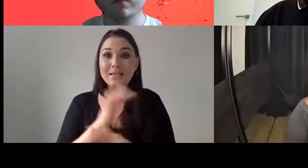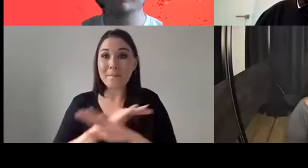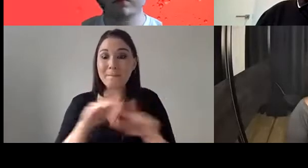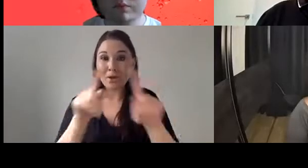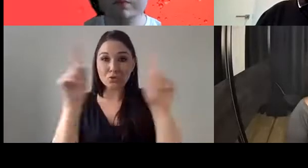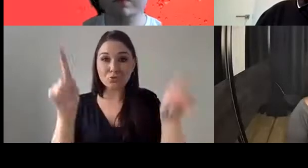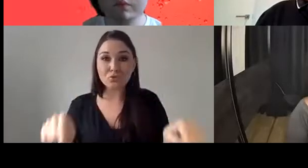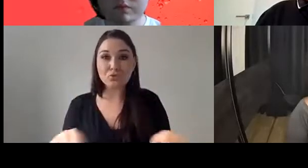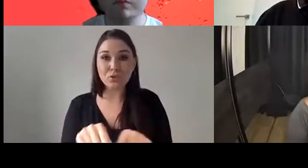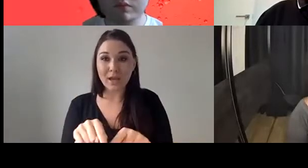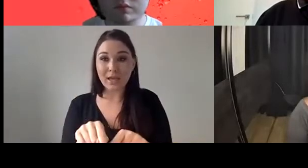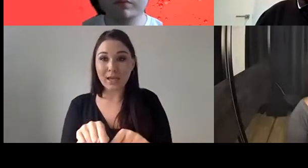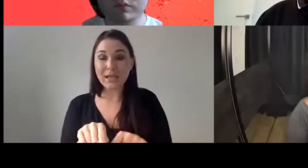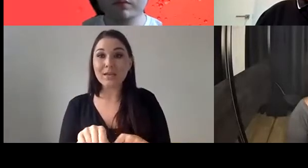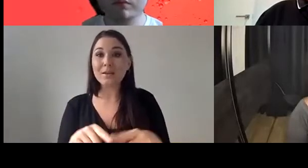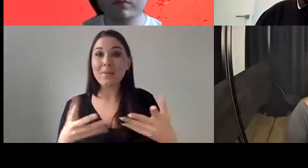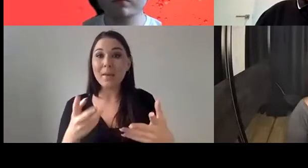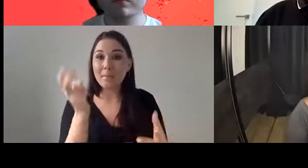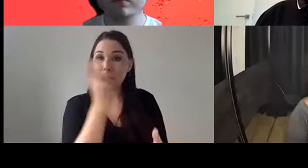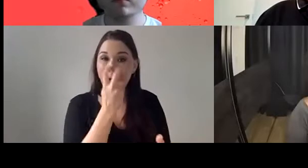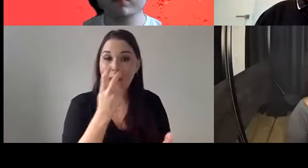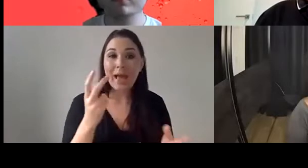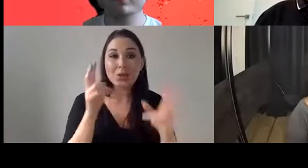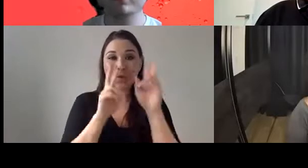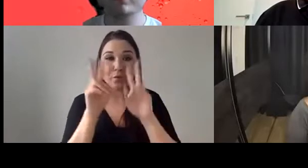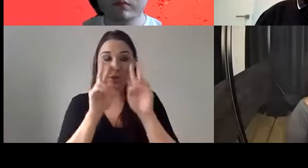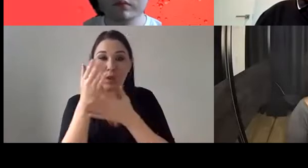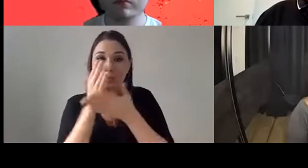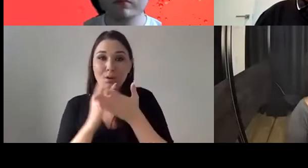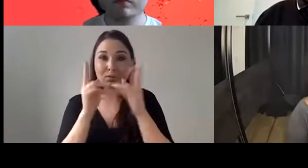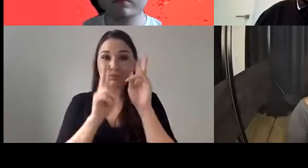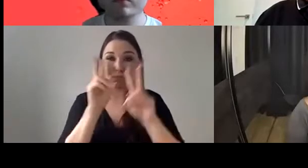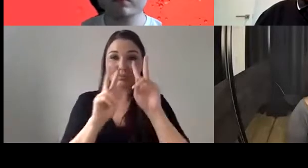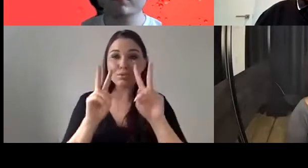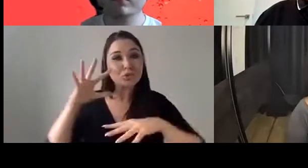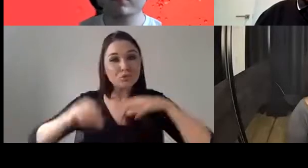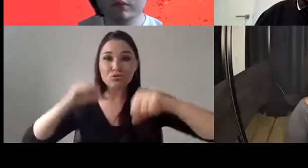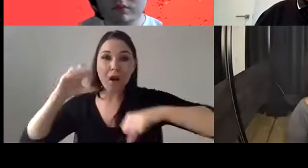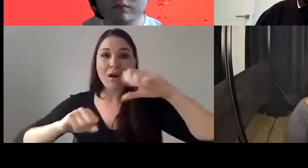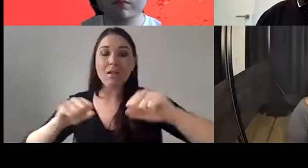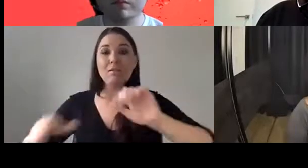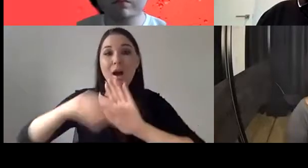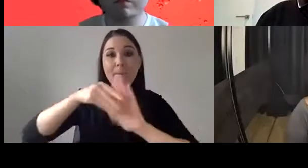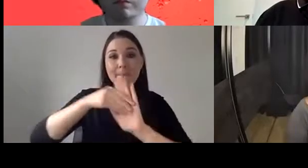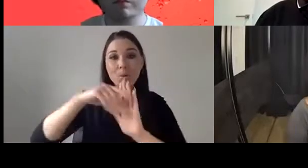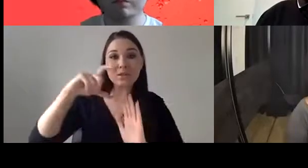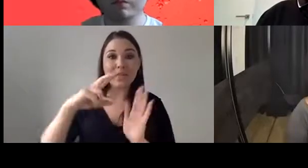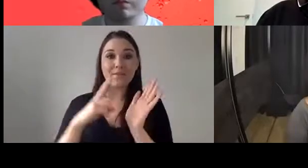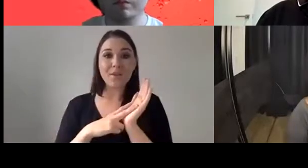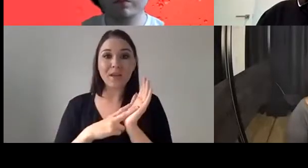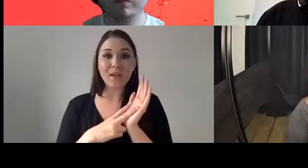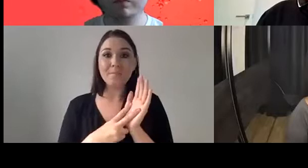readers, then somebody who's blind or partially sighted is going to struggle to upload their CV. So you have